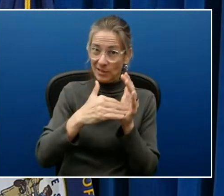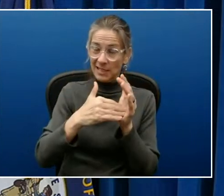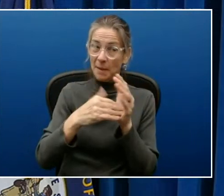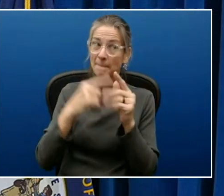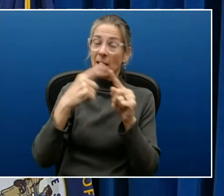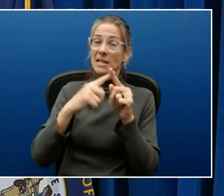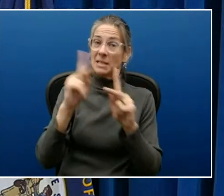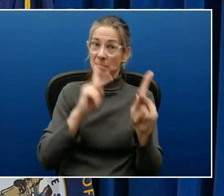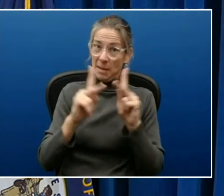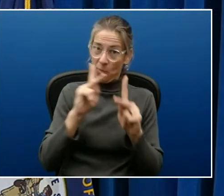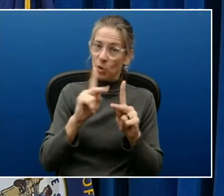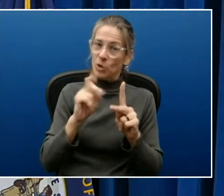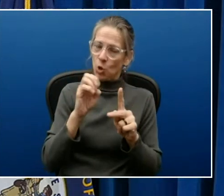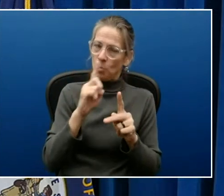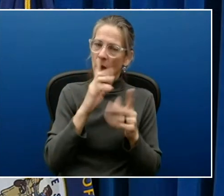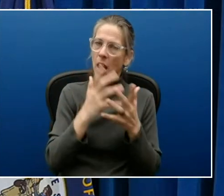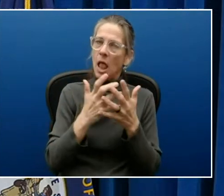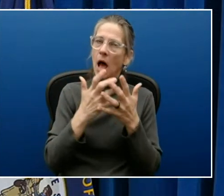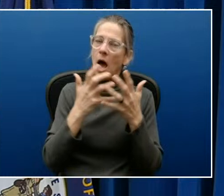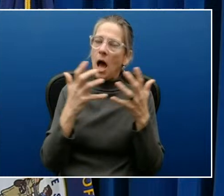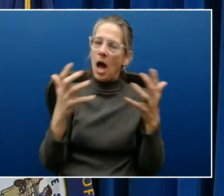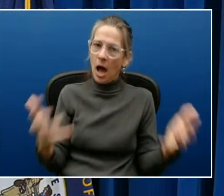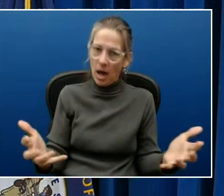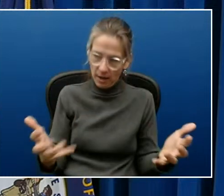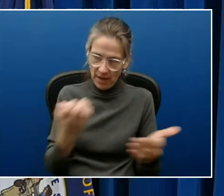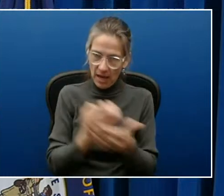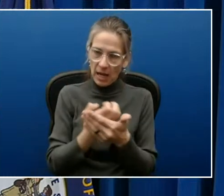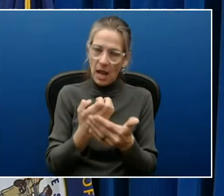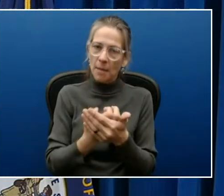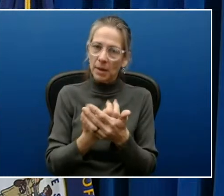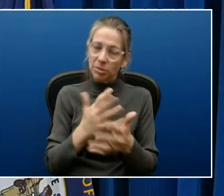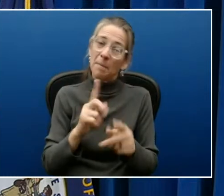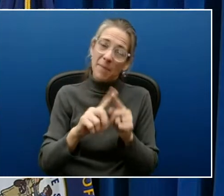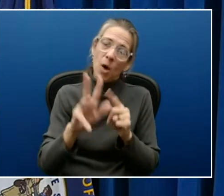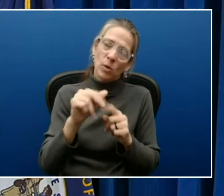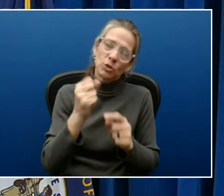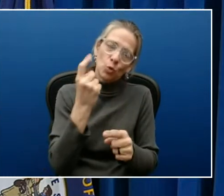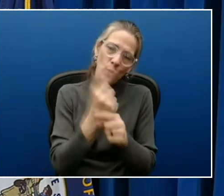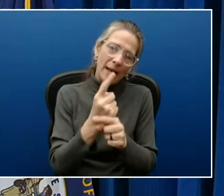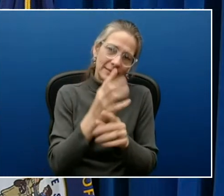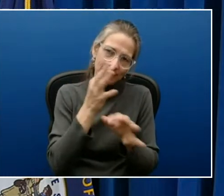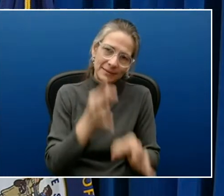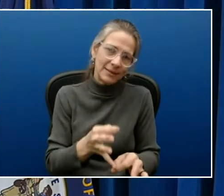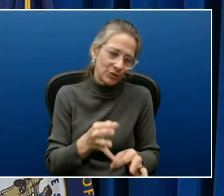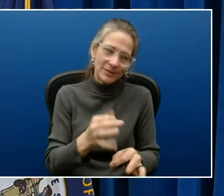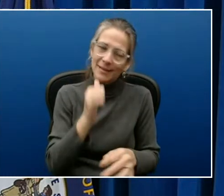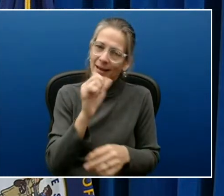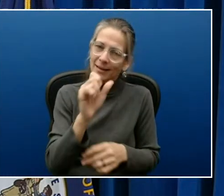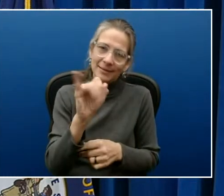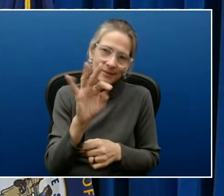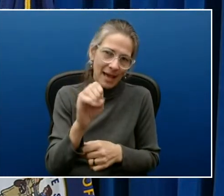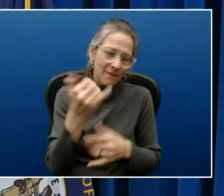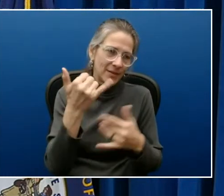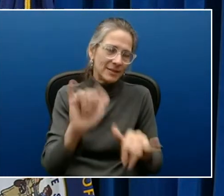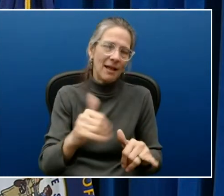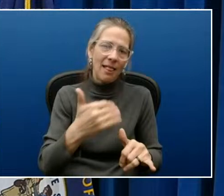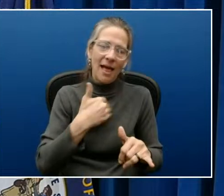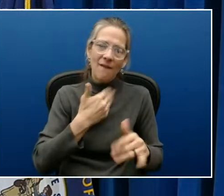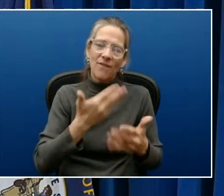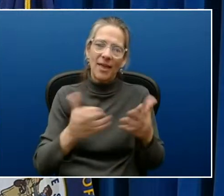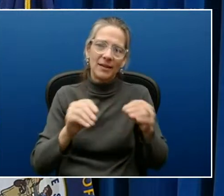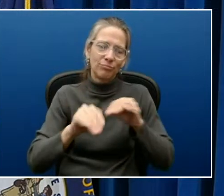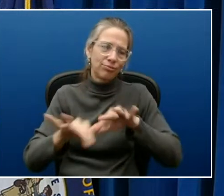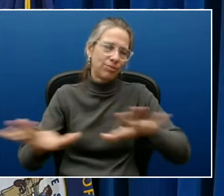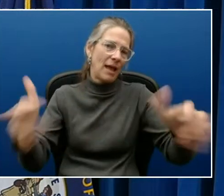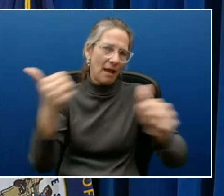it's going to be significant. But with that said, it was the right decision. It would not have been safe. There was still debris everywhere. Current